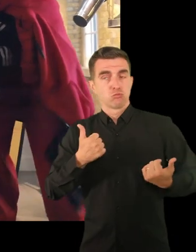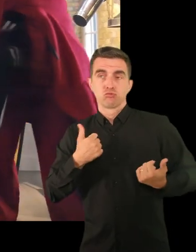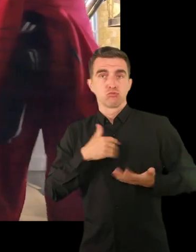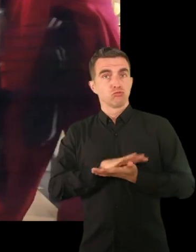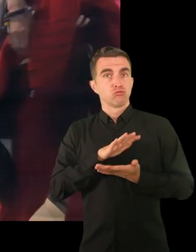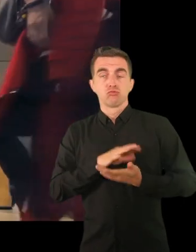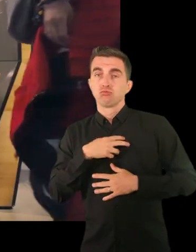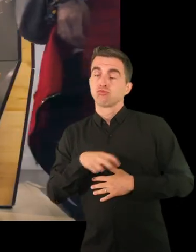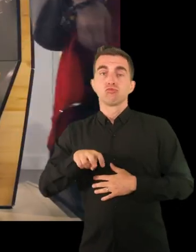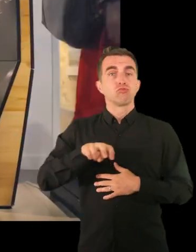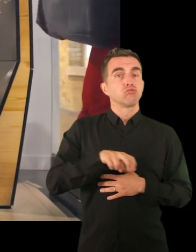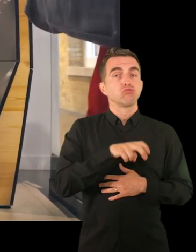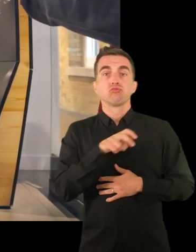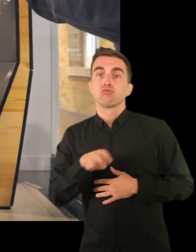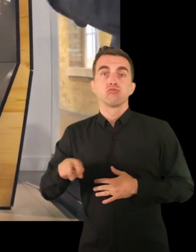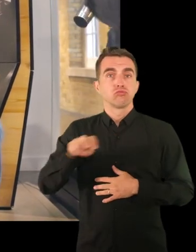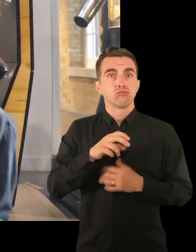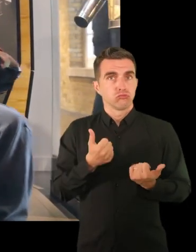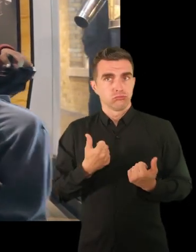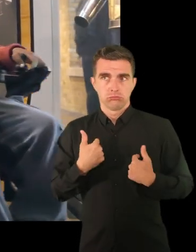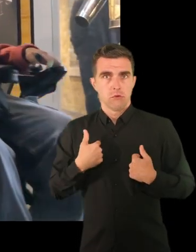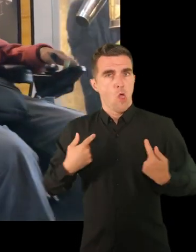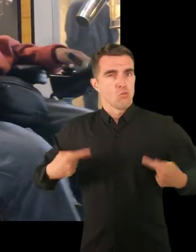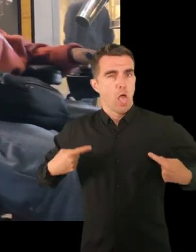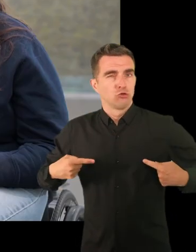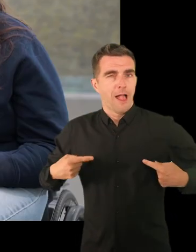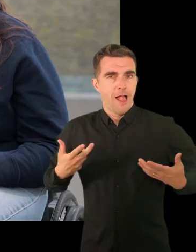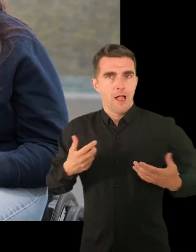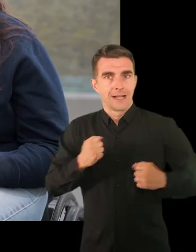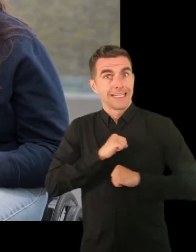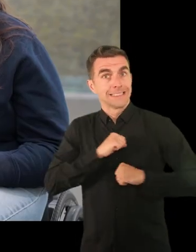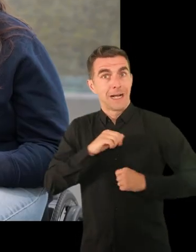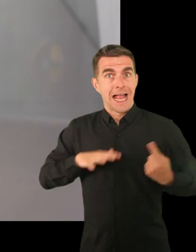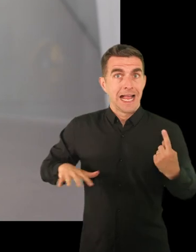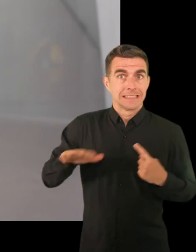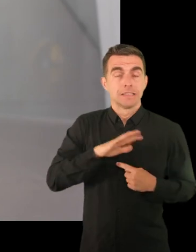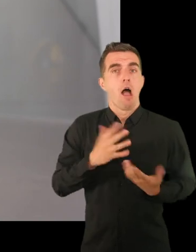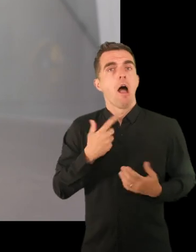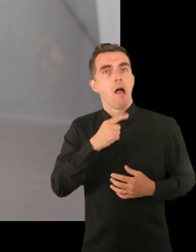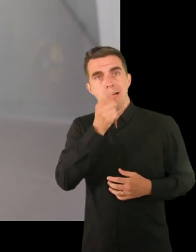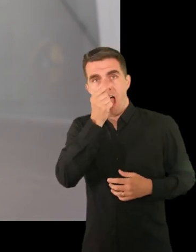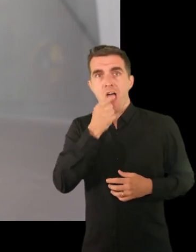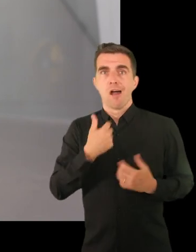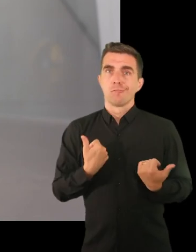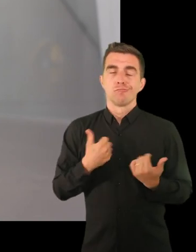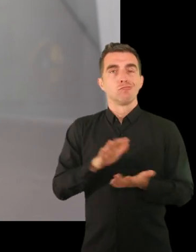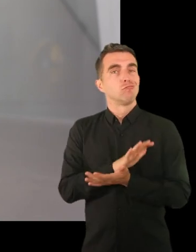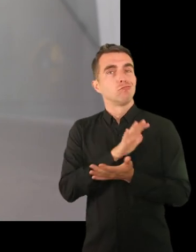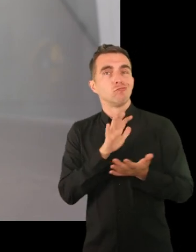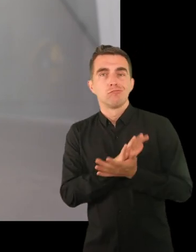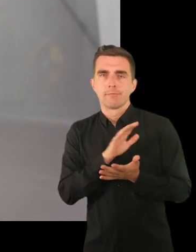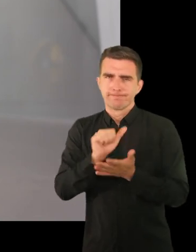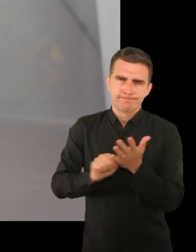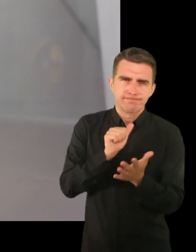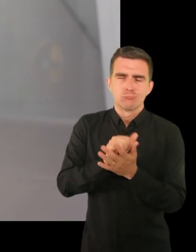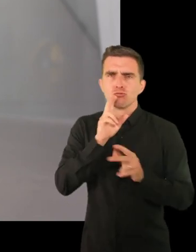felt really free in terms of being a wheelchair user. If it's really spacious, then you can really have a good time